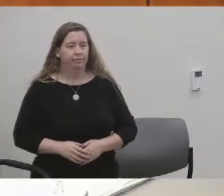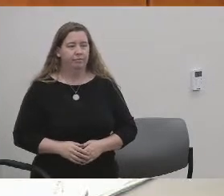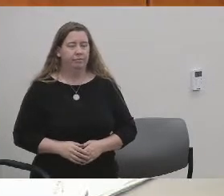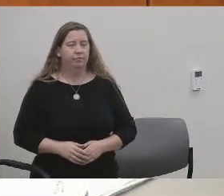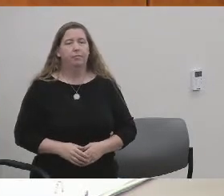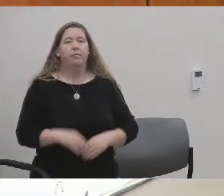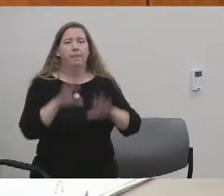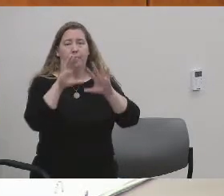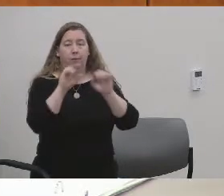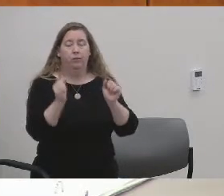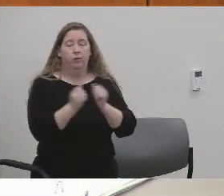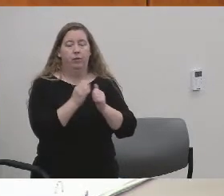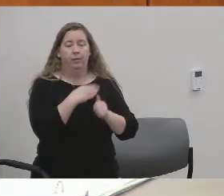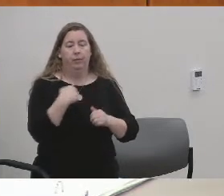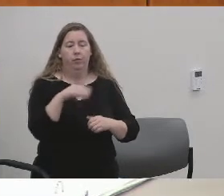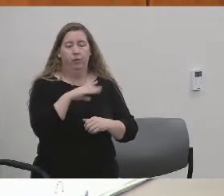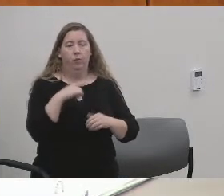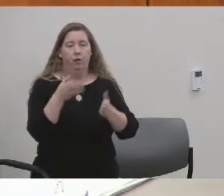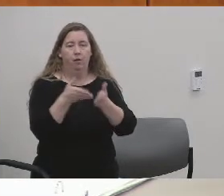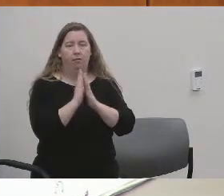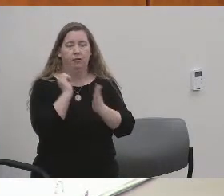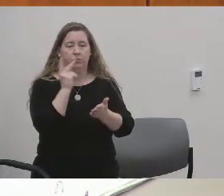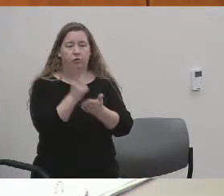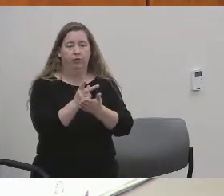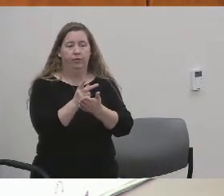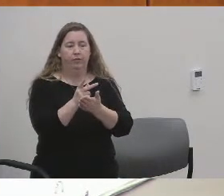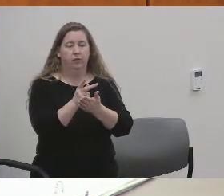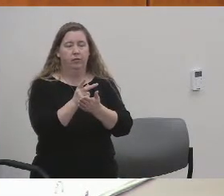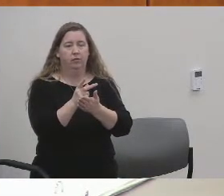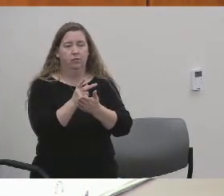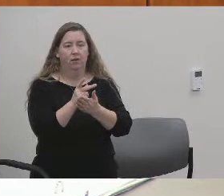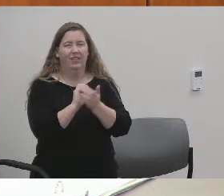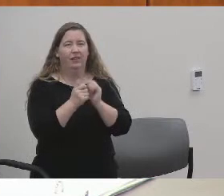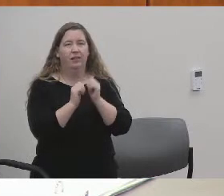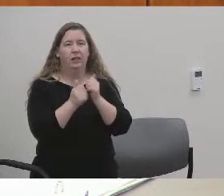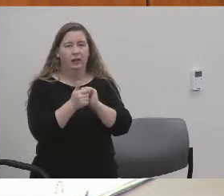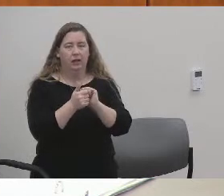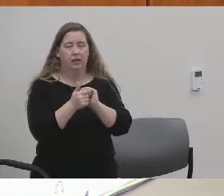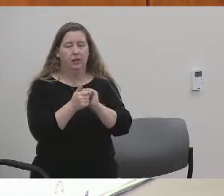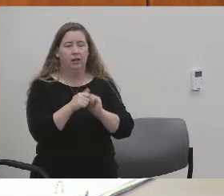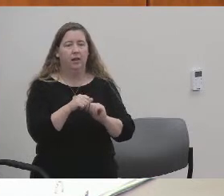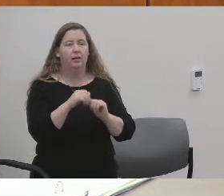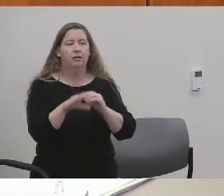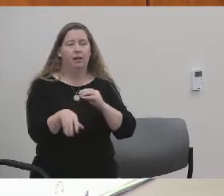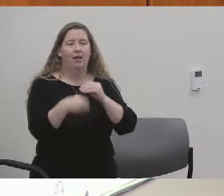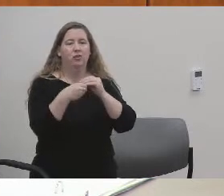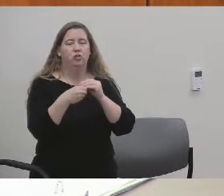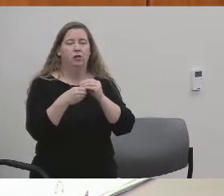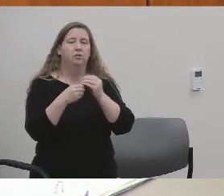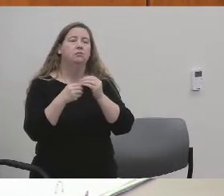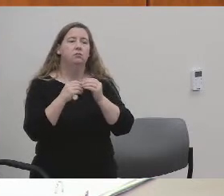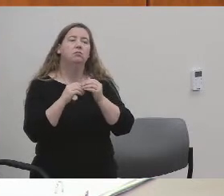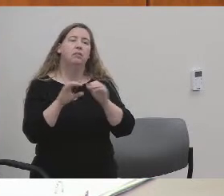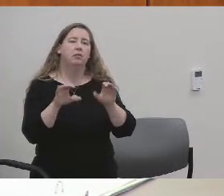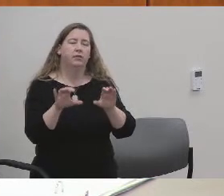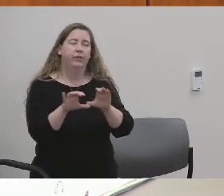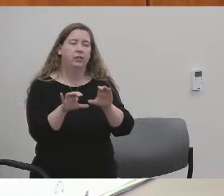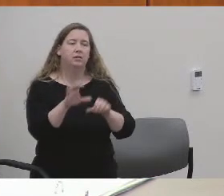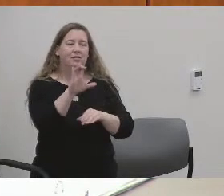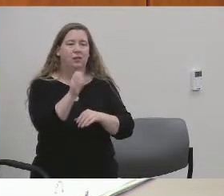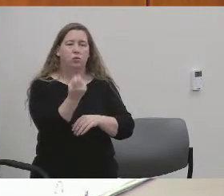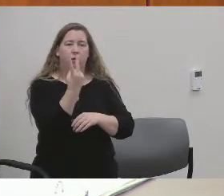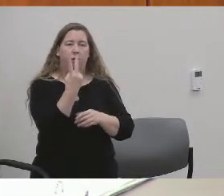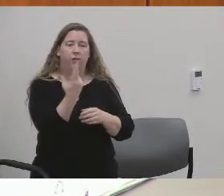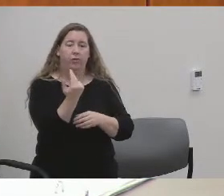Ham, members of the board, asking for approval of the following athletic and extracurricular items, C12, 13,